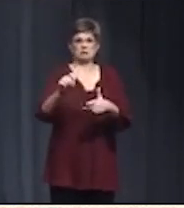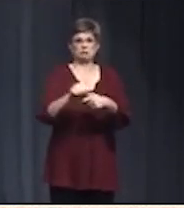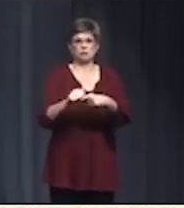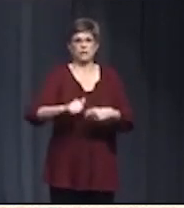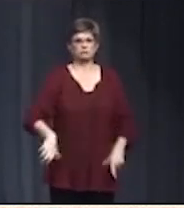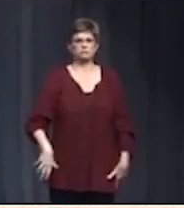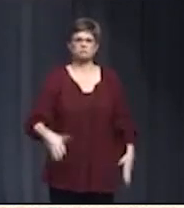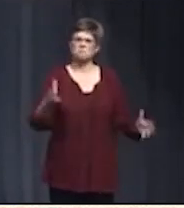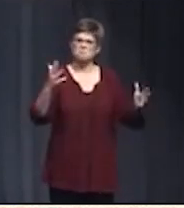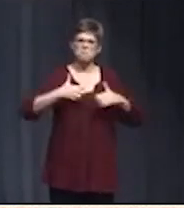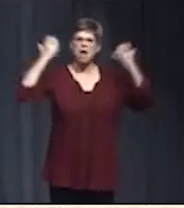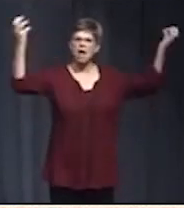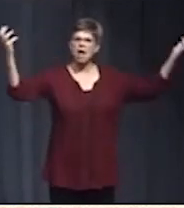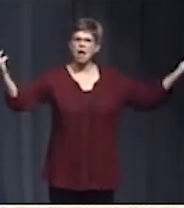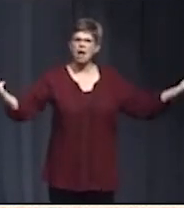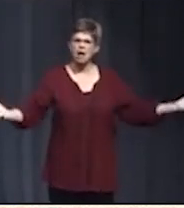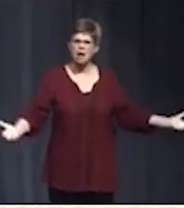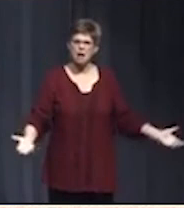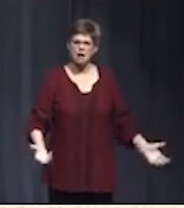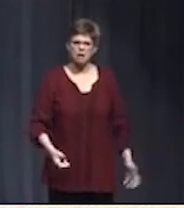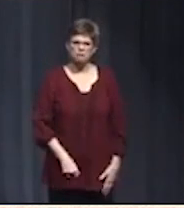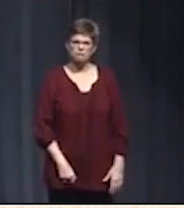And I was mad. I wasn't going to do it.